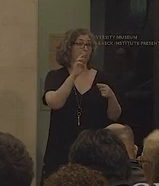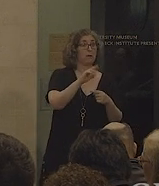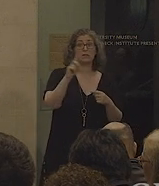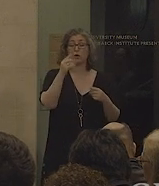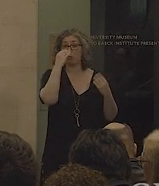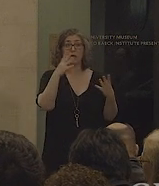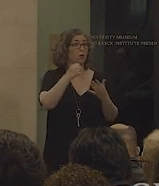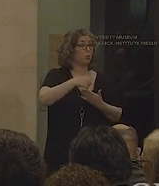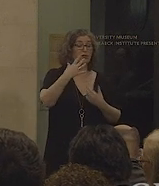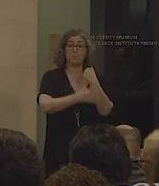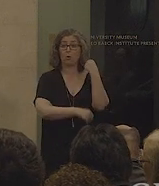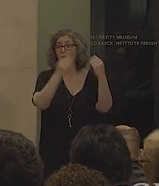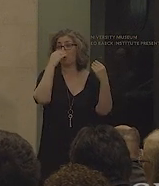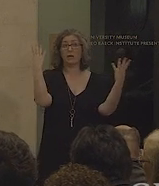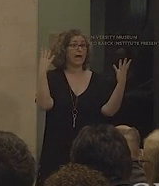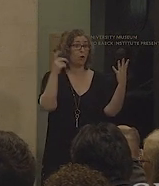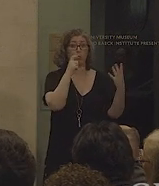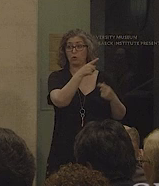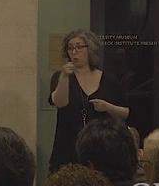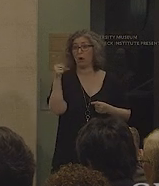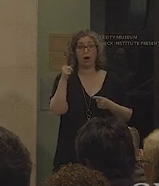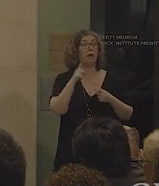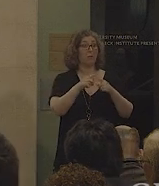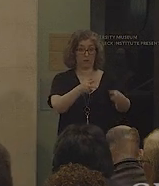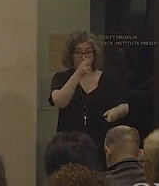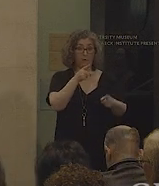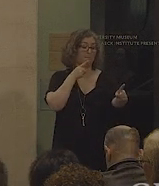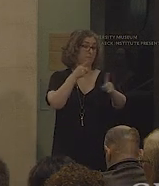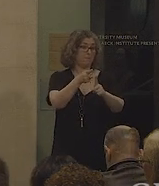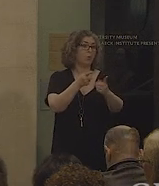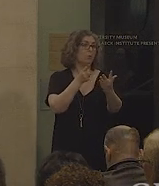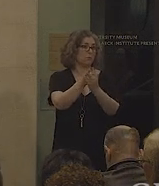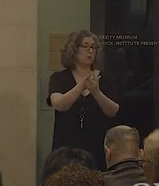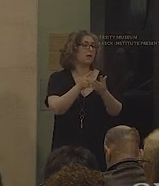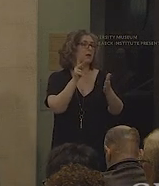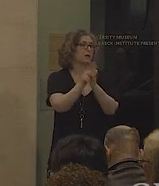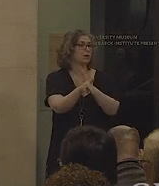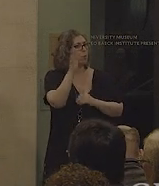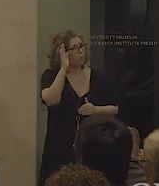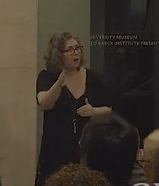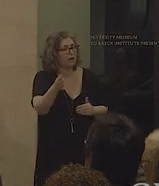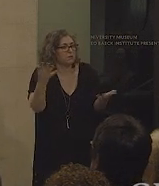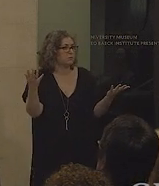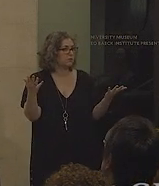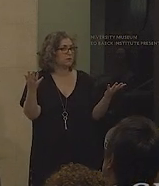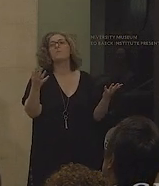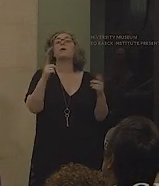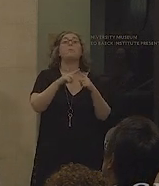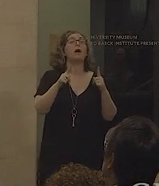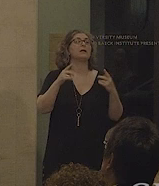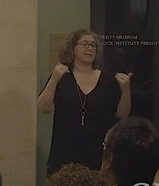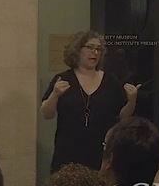don't know if you're rich or poor. They know nothing about you other than the fact that if they hit you, they're probably going to kill you. But you have a Senate right now under the